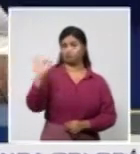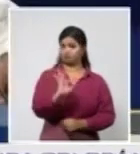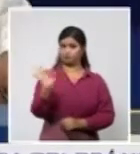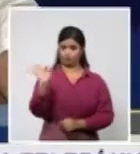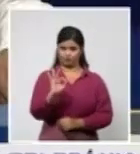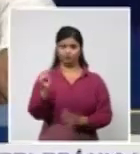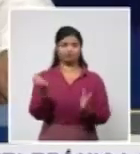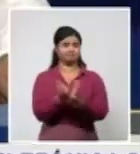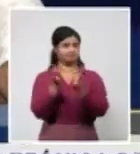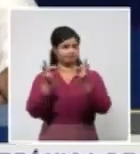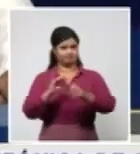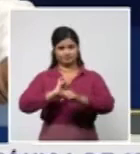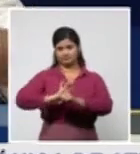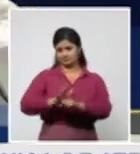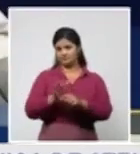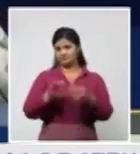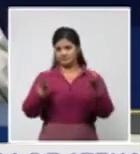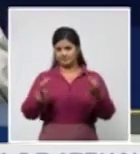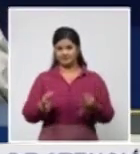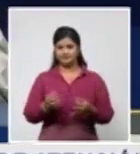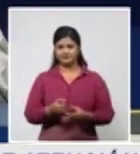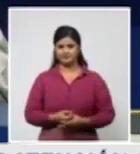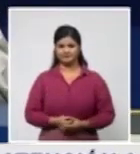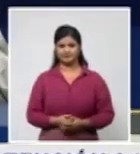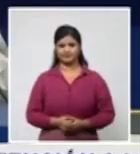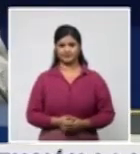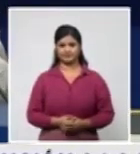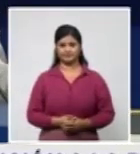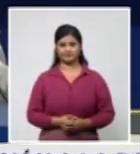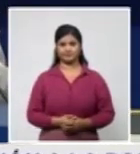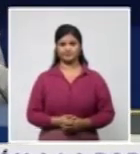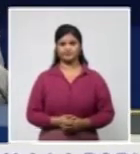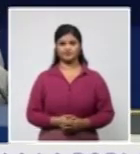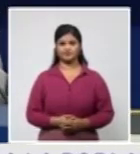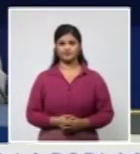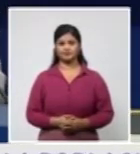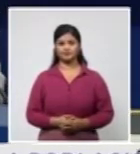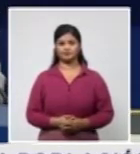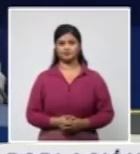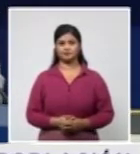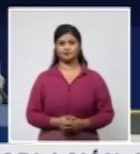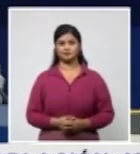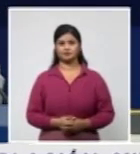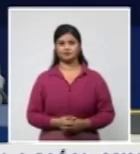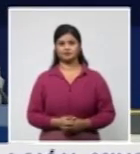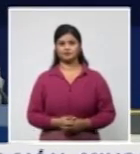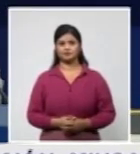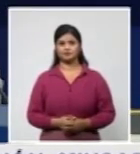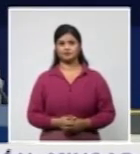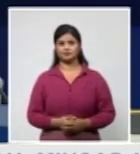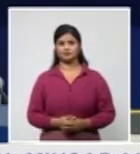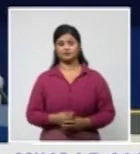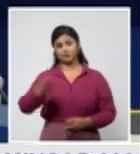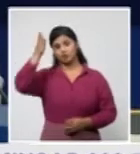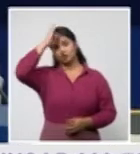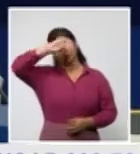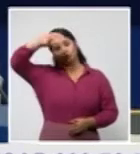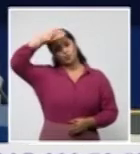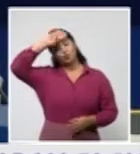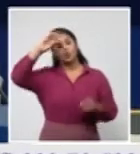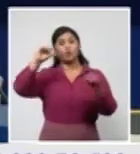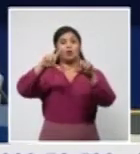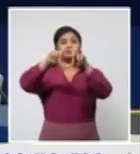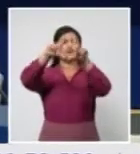1.01%, have tested positive for the virus. Yesterday, samples were processed from all of the country's